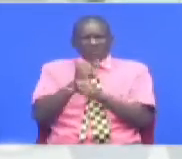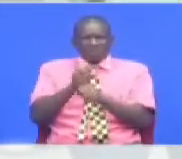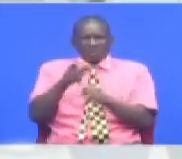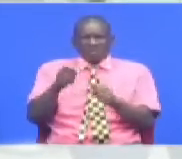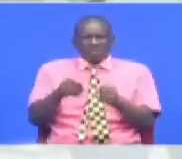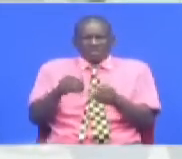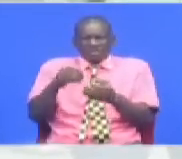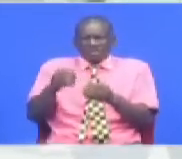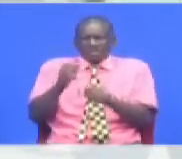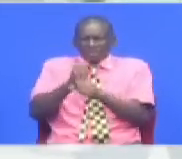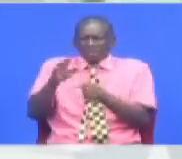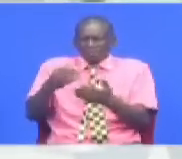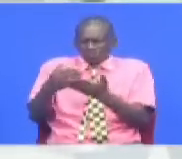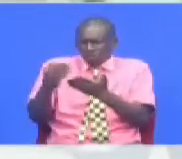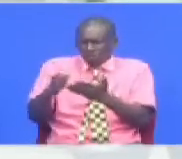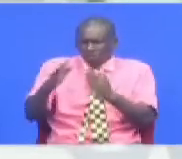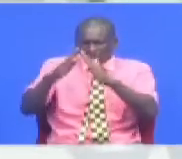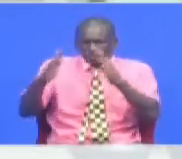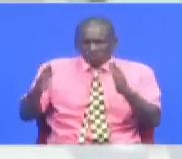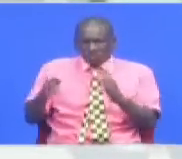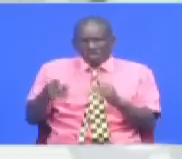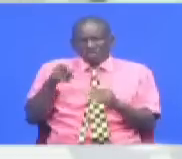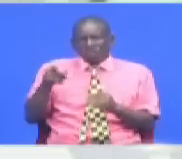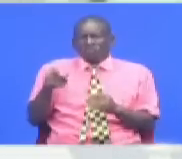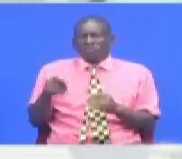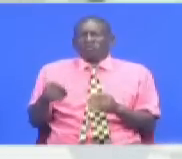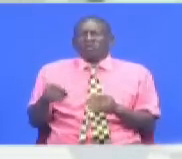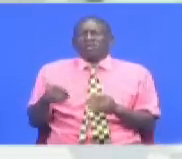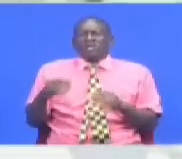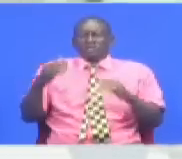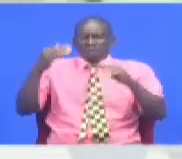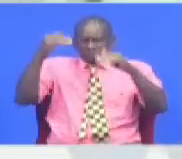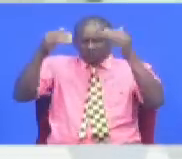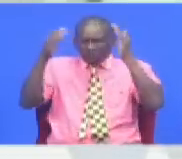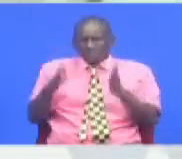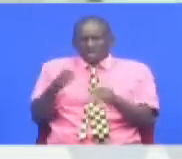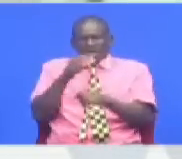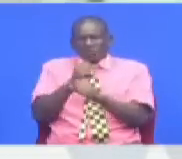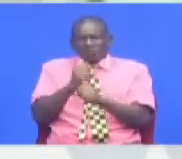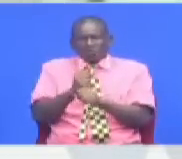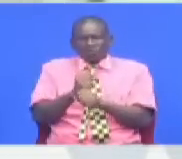because he was a professor. He was doing some online